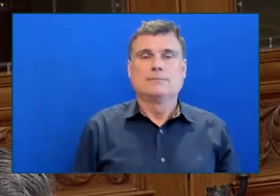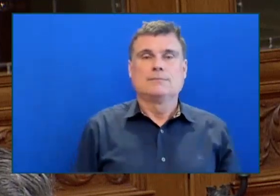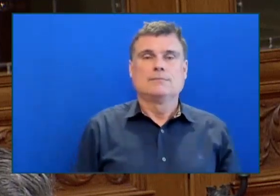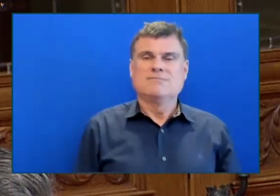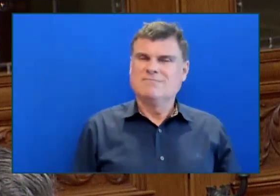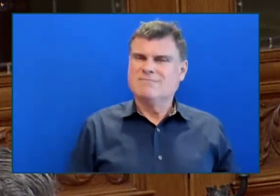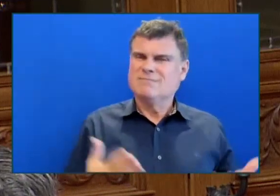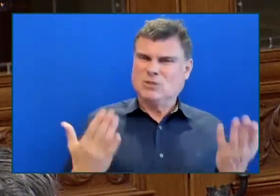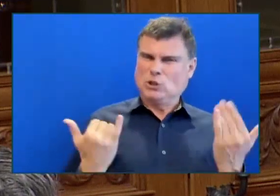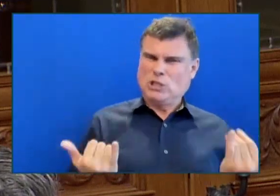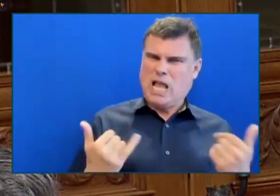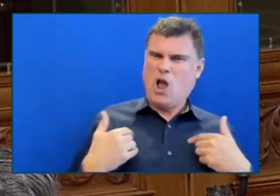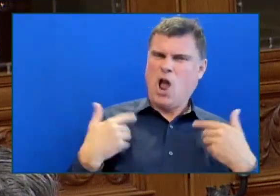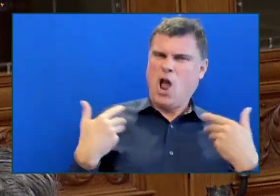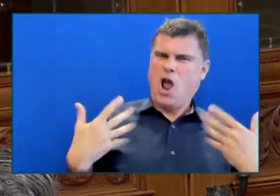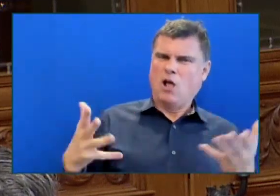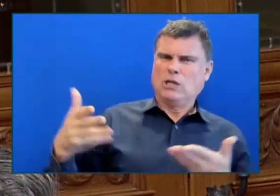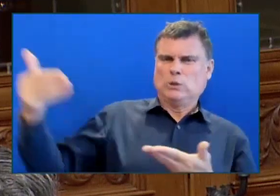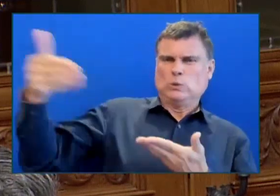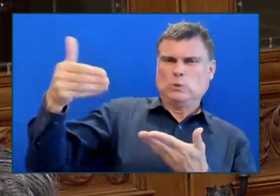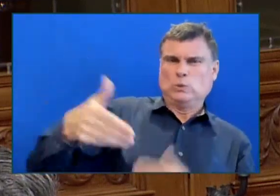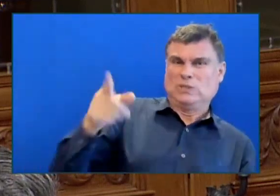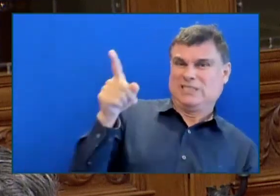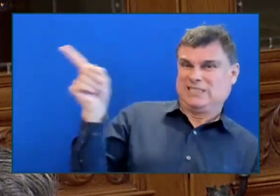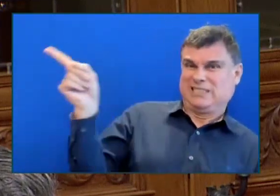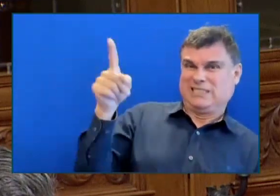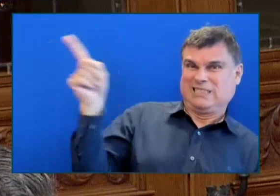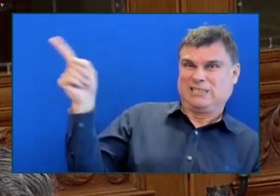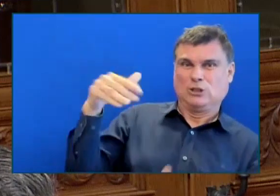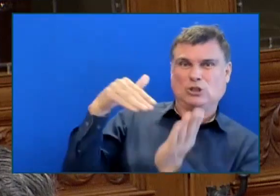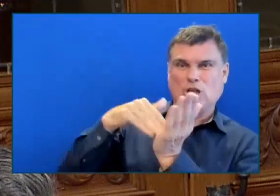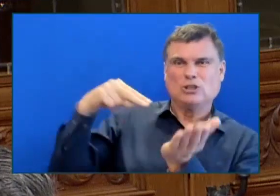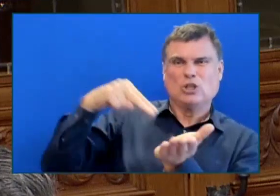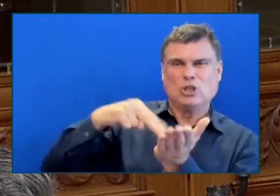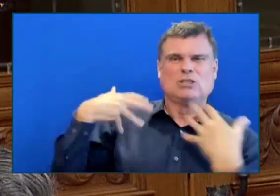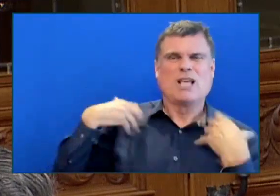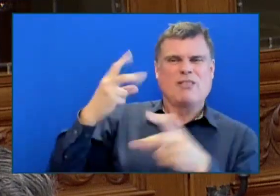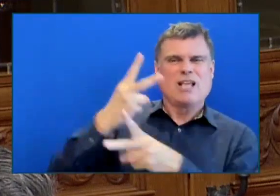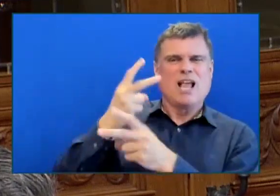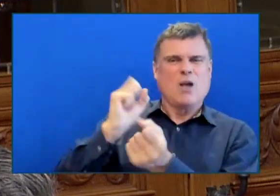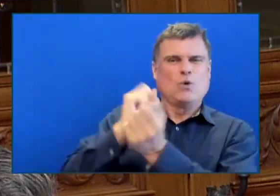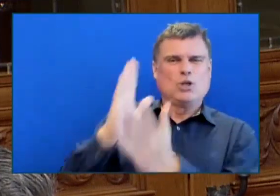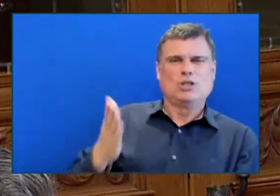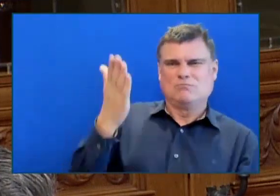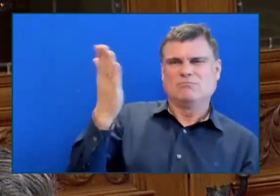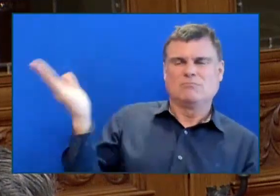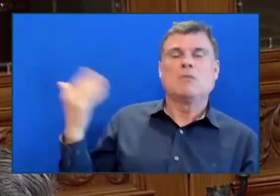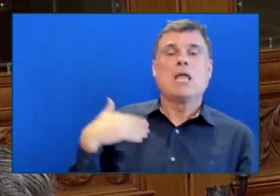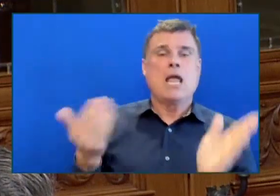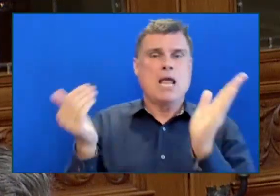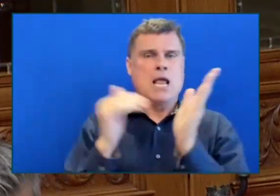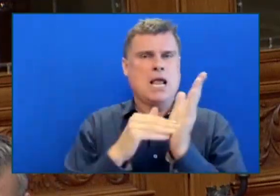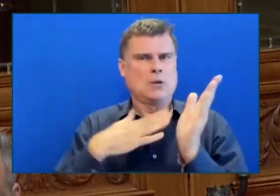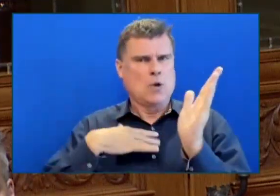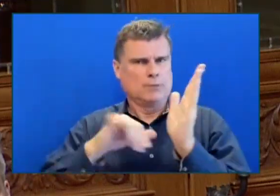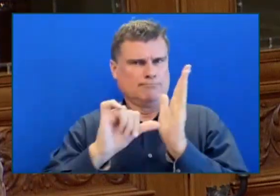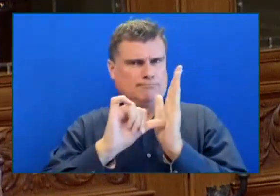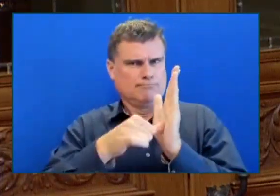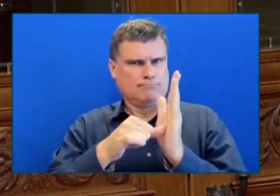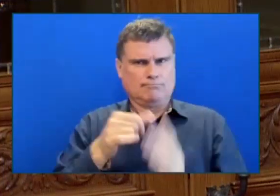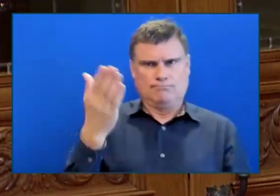I just thought I would highlight some of the people that are here. They've come as far away as Nelson, come from across the Lower Mainland, across the